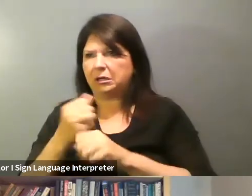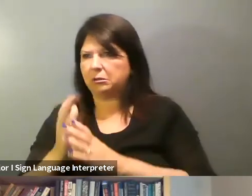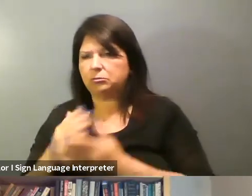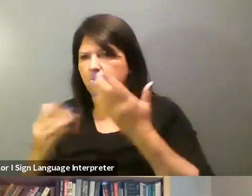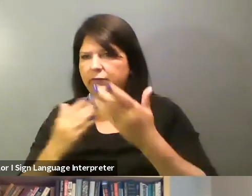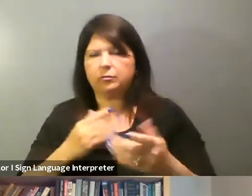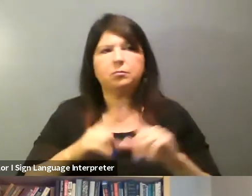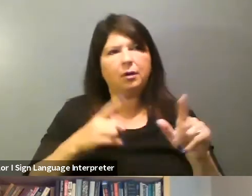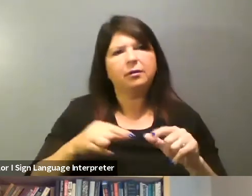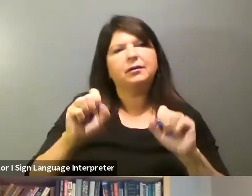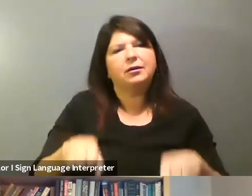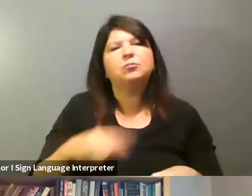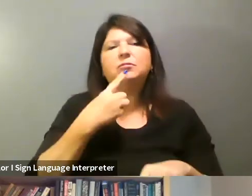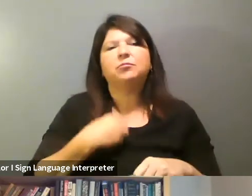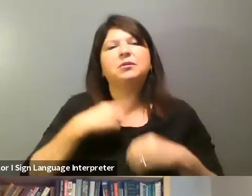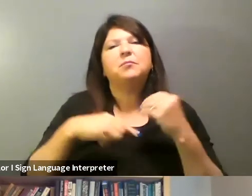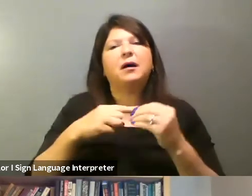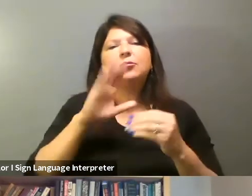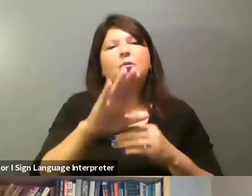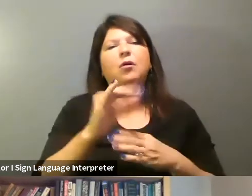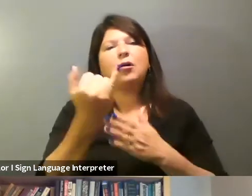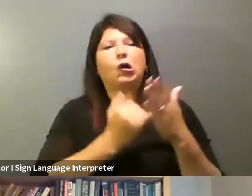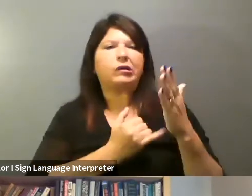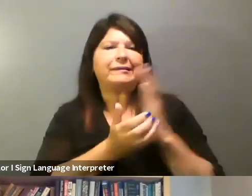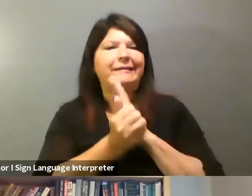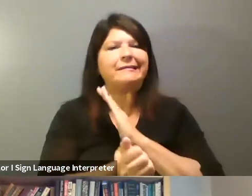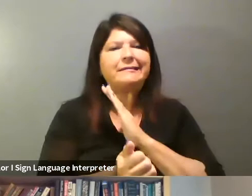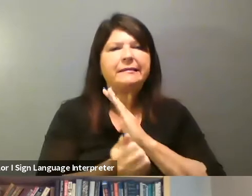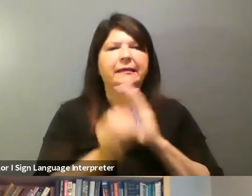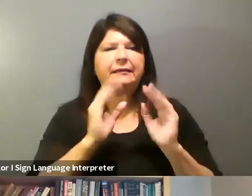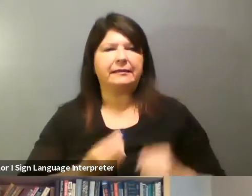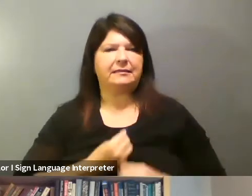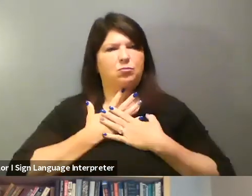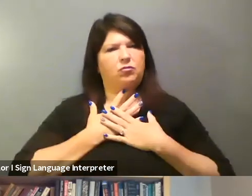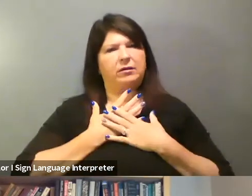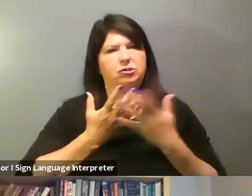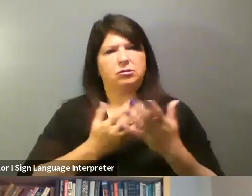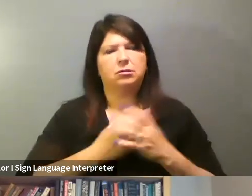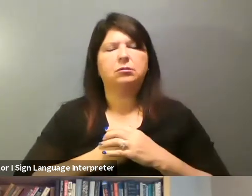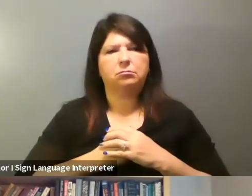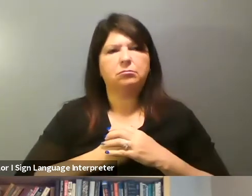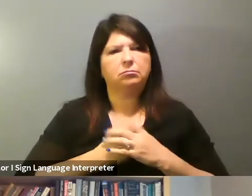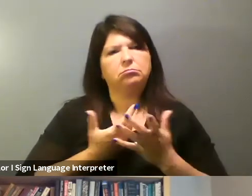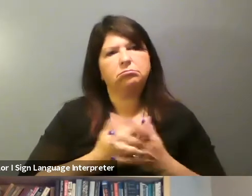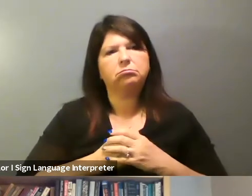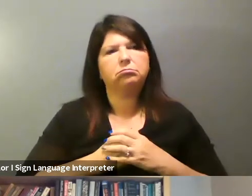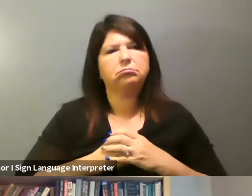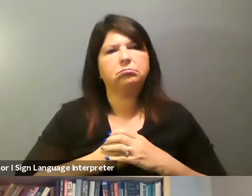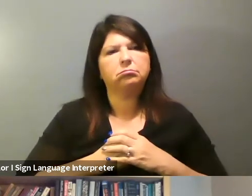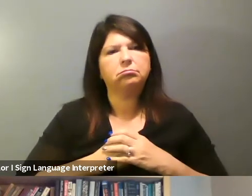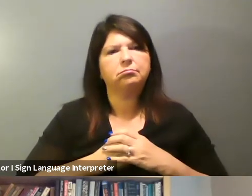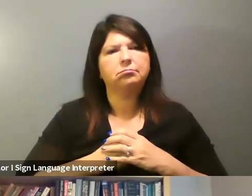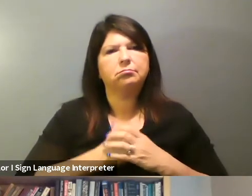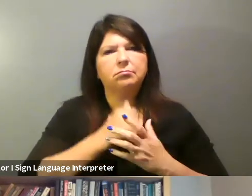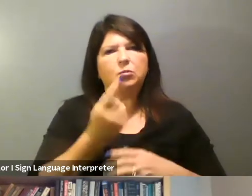artistic inspiration, and maybe not just this film, but just in as your career as a filmmaker?